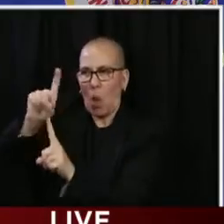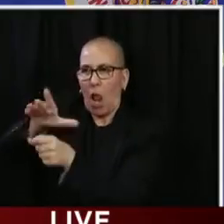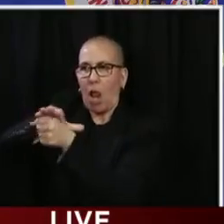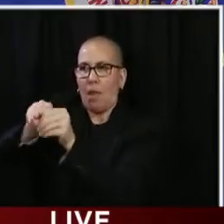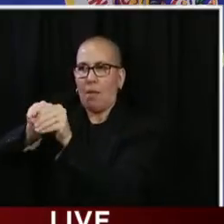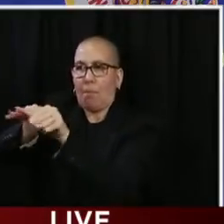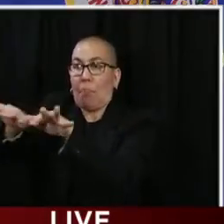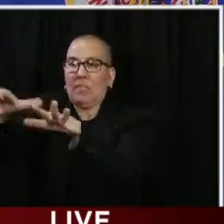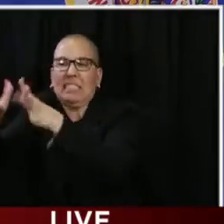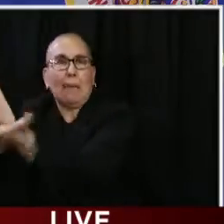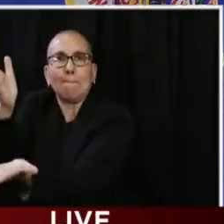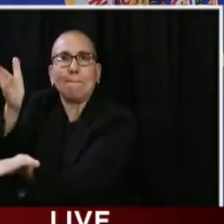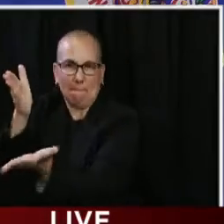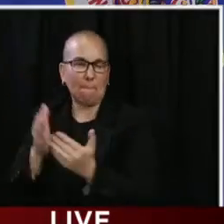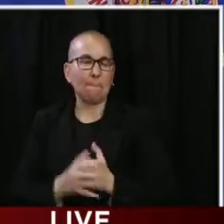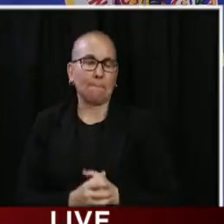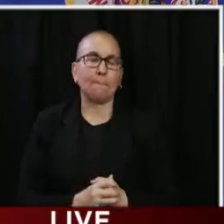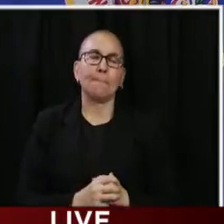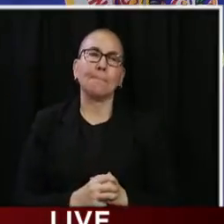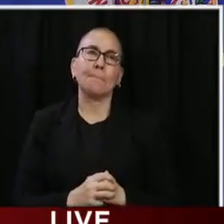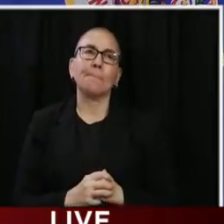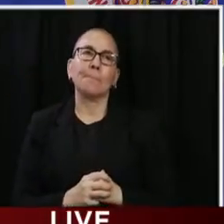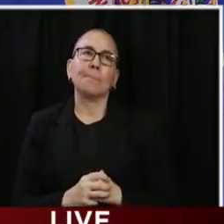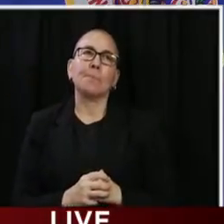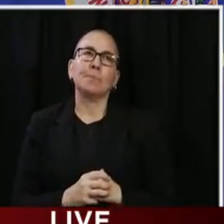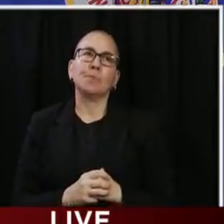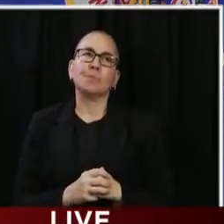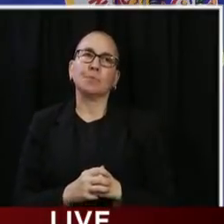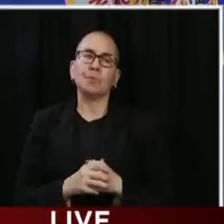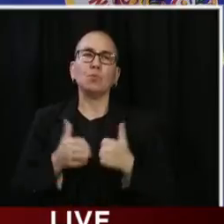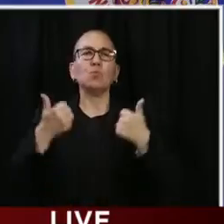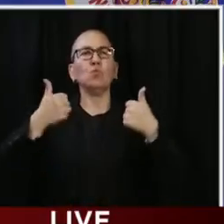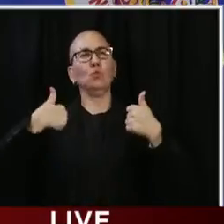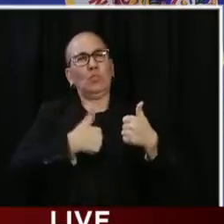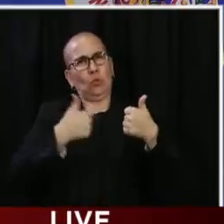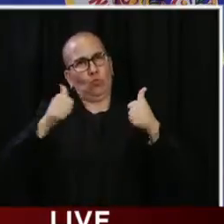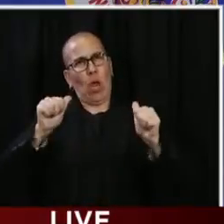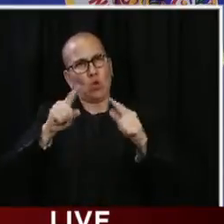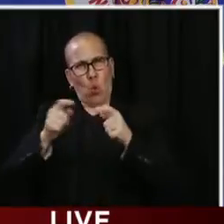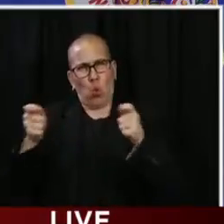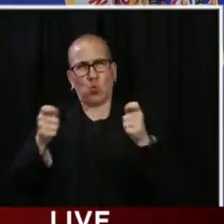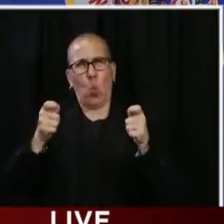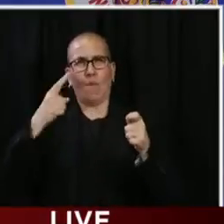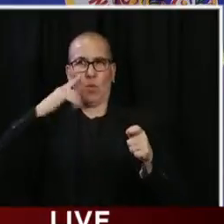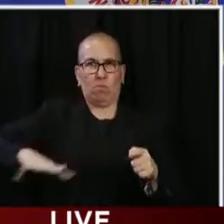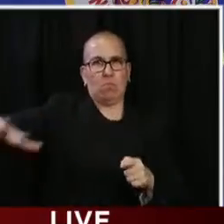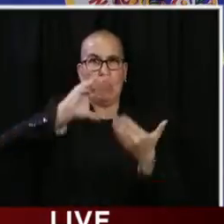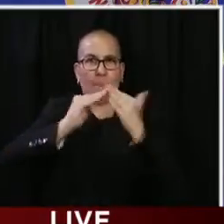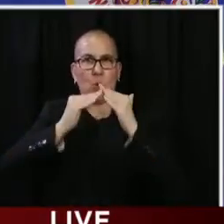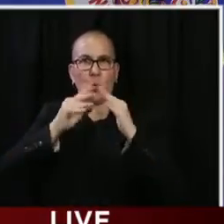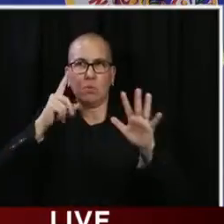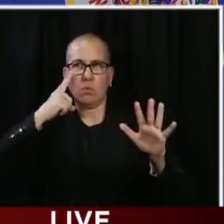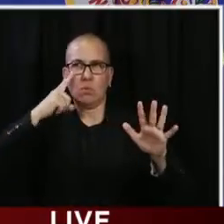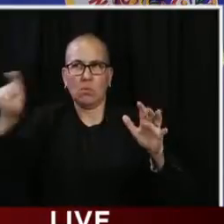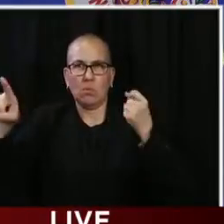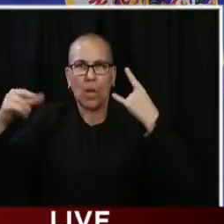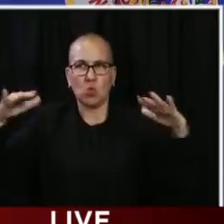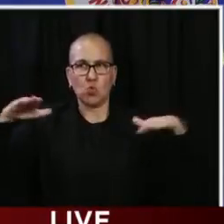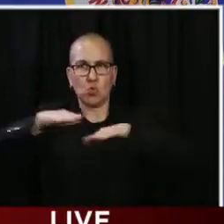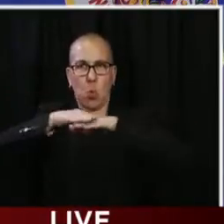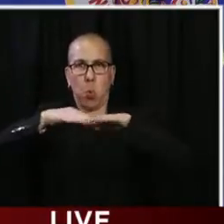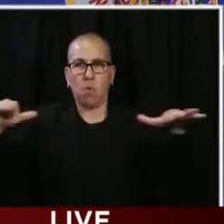community spread is kind of at a controlled level. So that's another one of those metrics that we're really looking sharply at, is what percentage